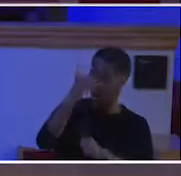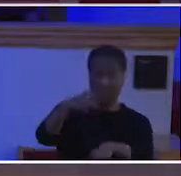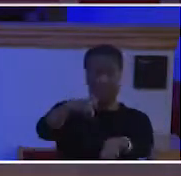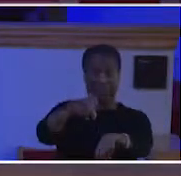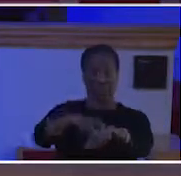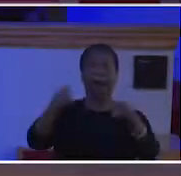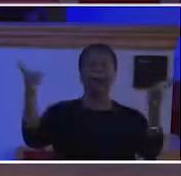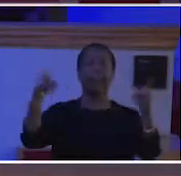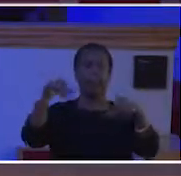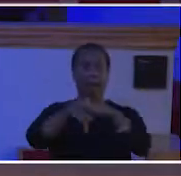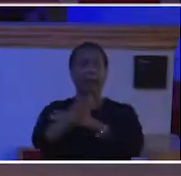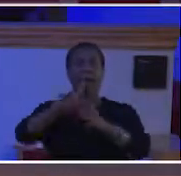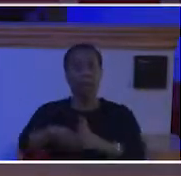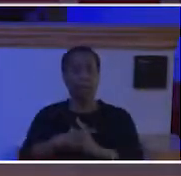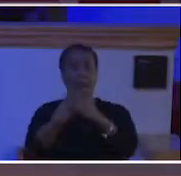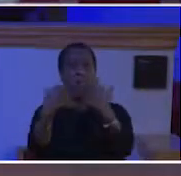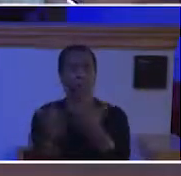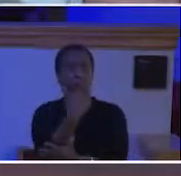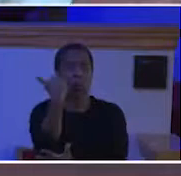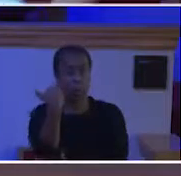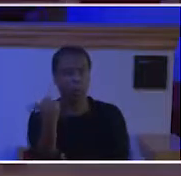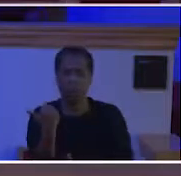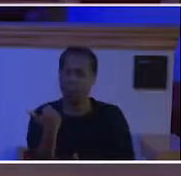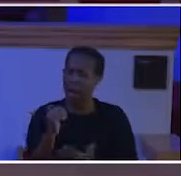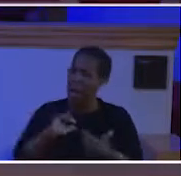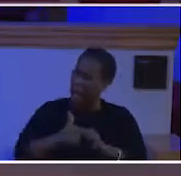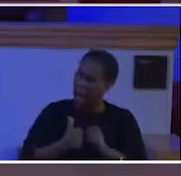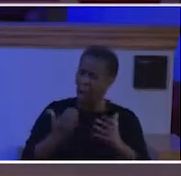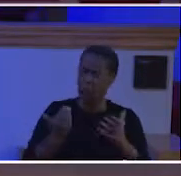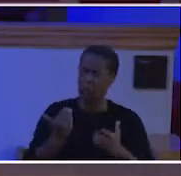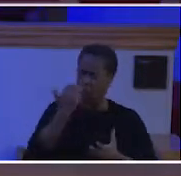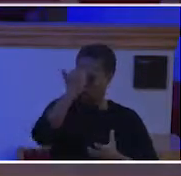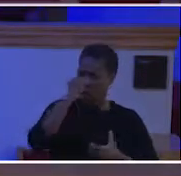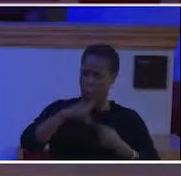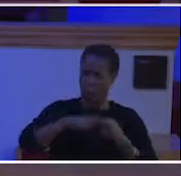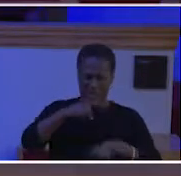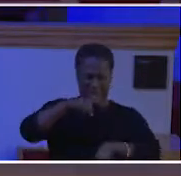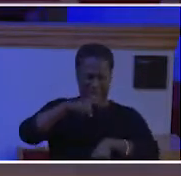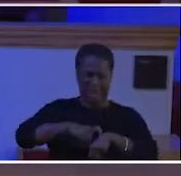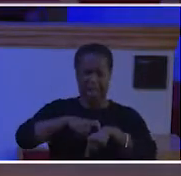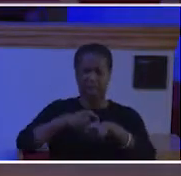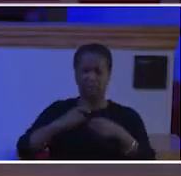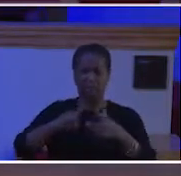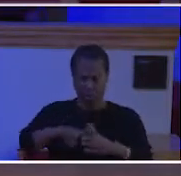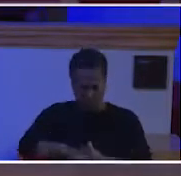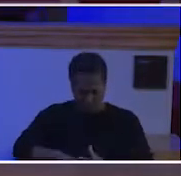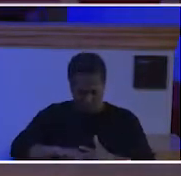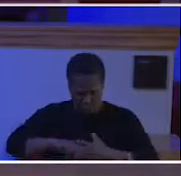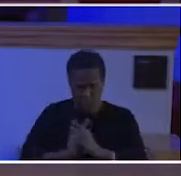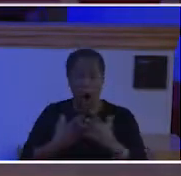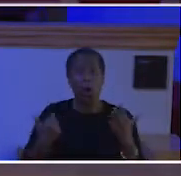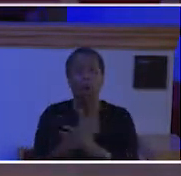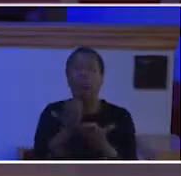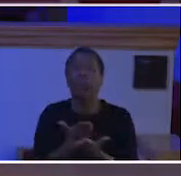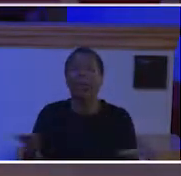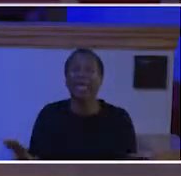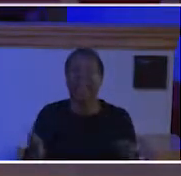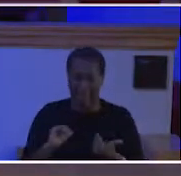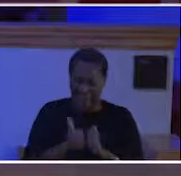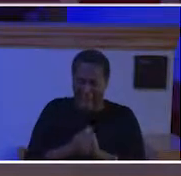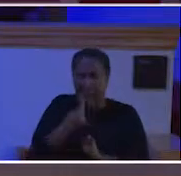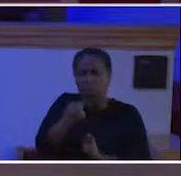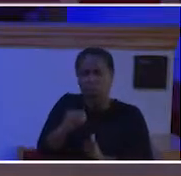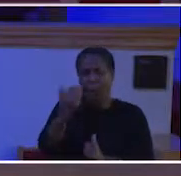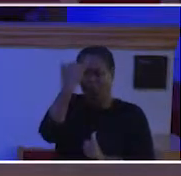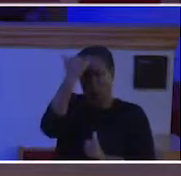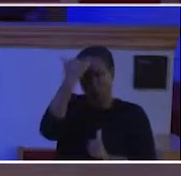How do I know when it's time to venture out beyond my comfort zone and do that new thing that needs to be done? How do I